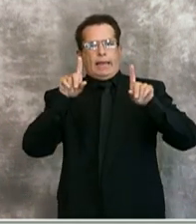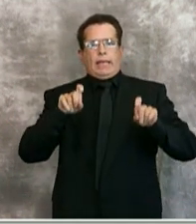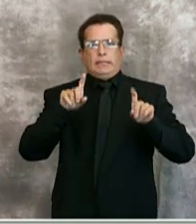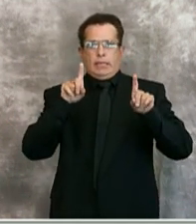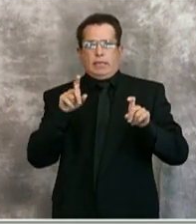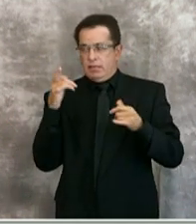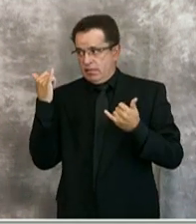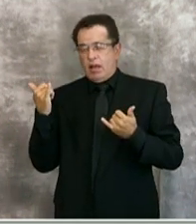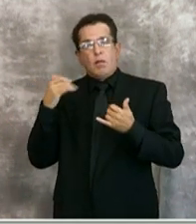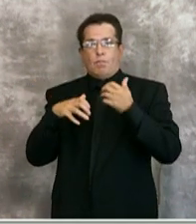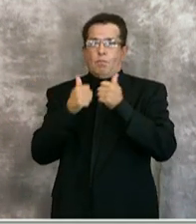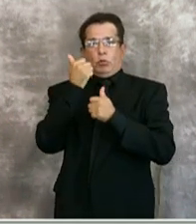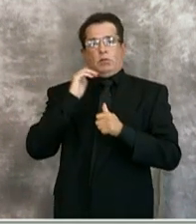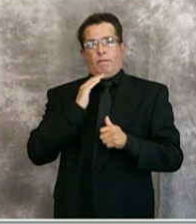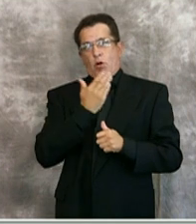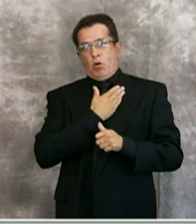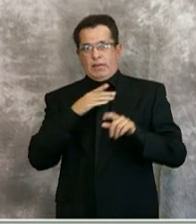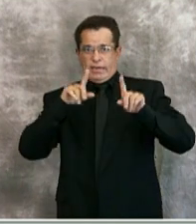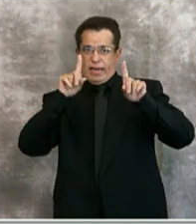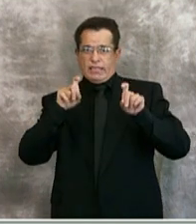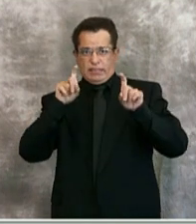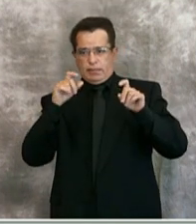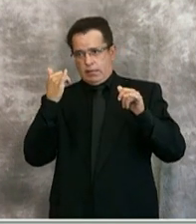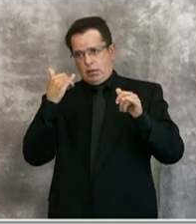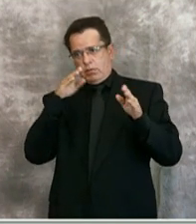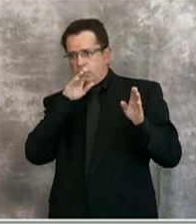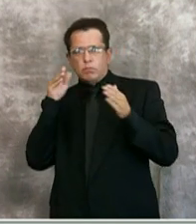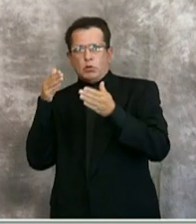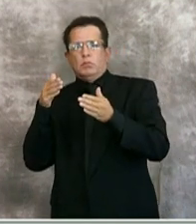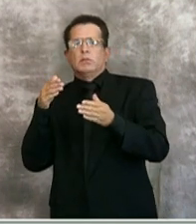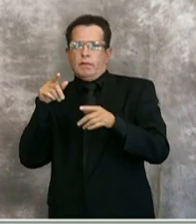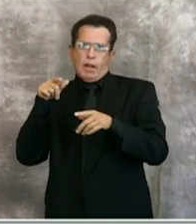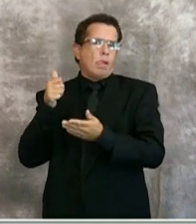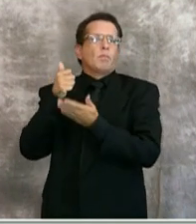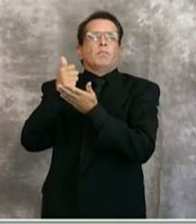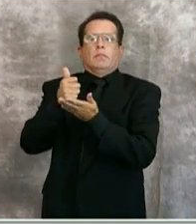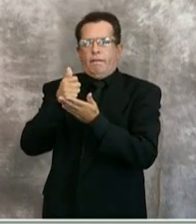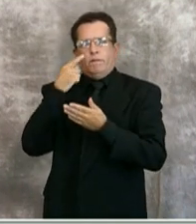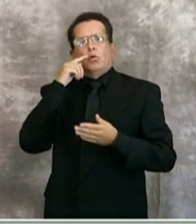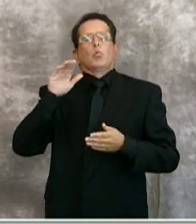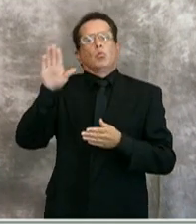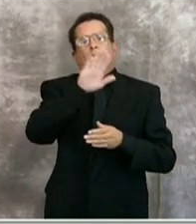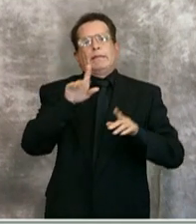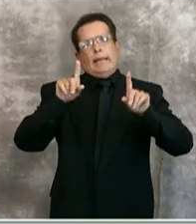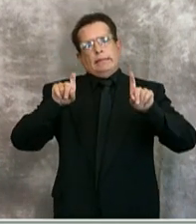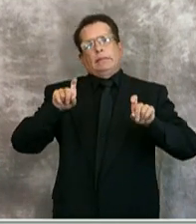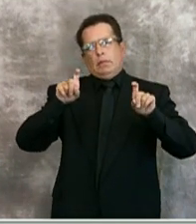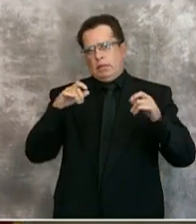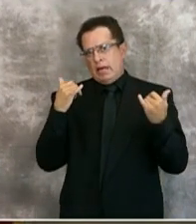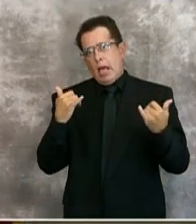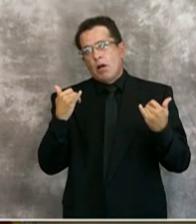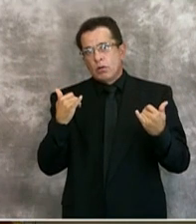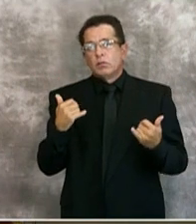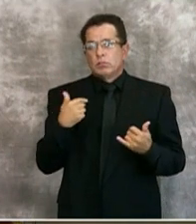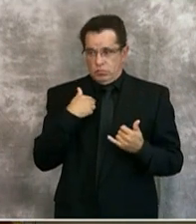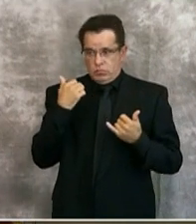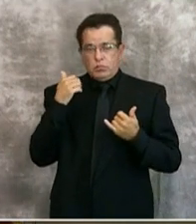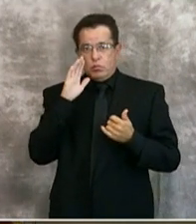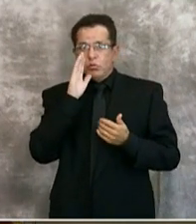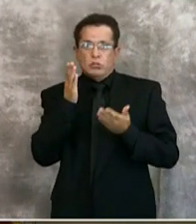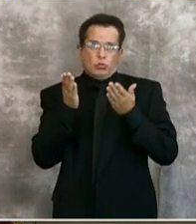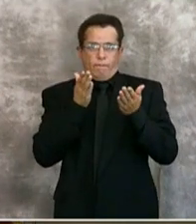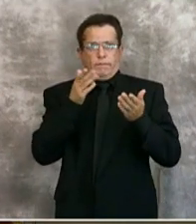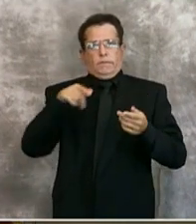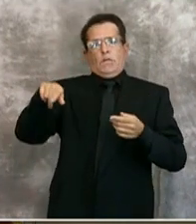We've shifted the majority of our resources to this testing challenge to support this effort. While we continue to service our population